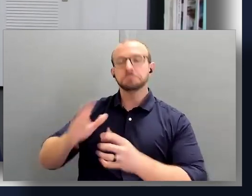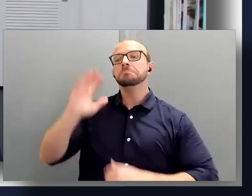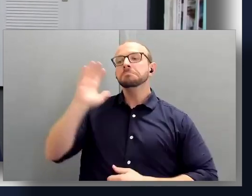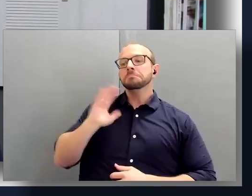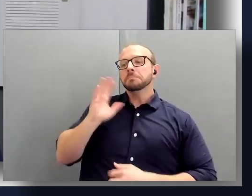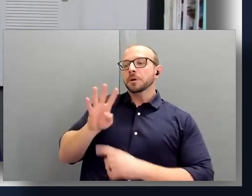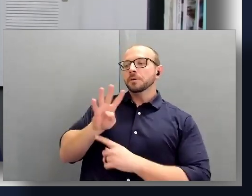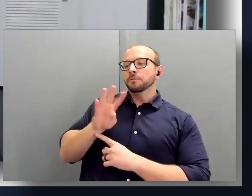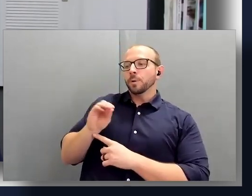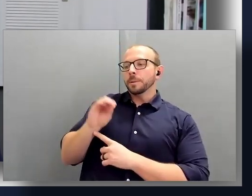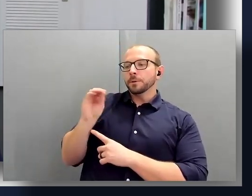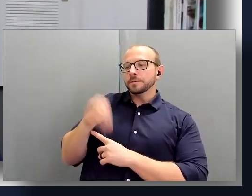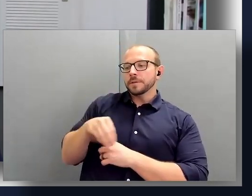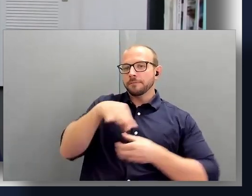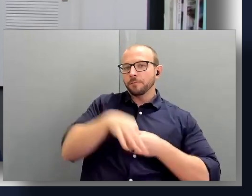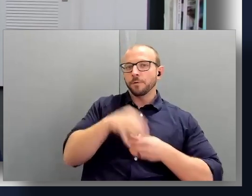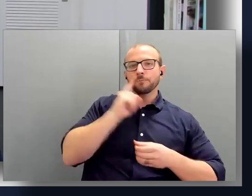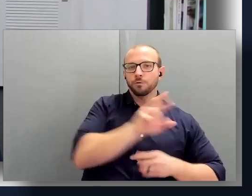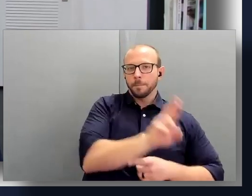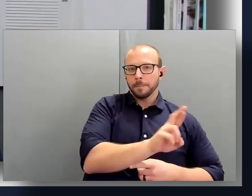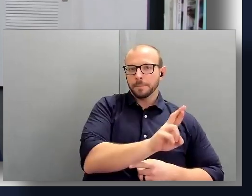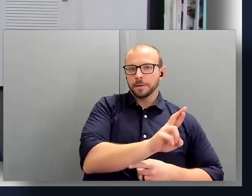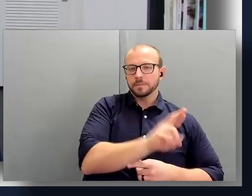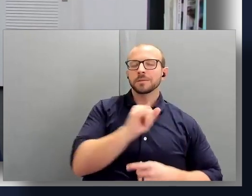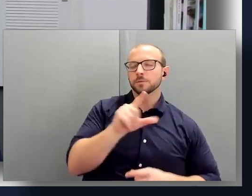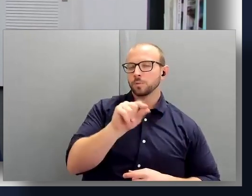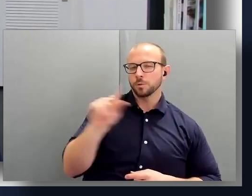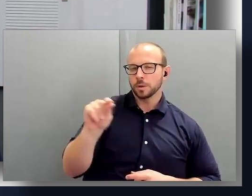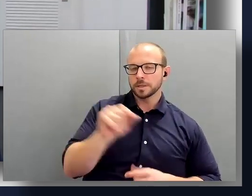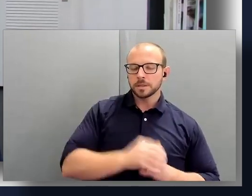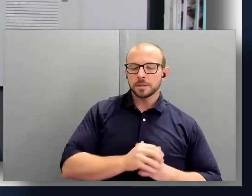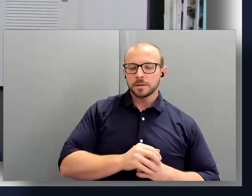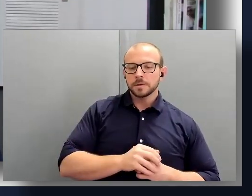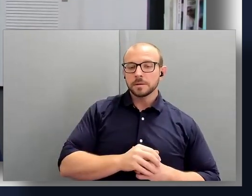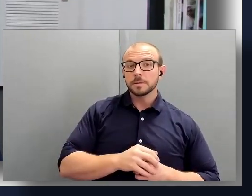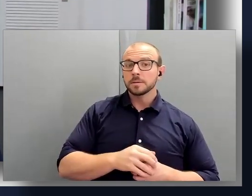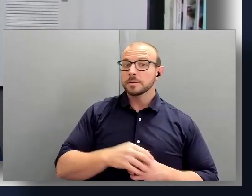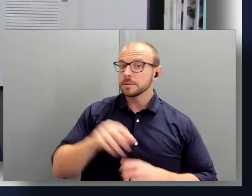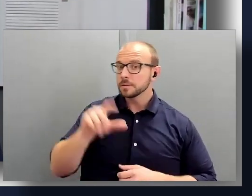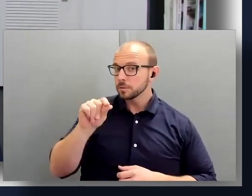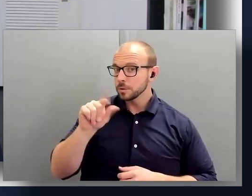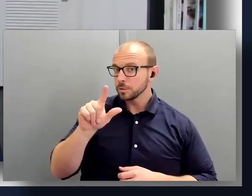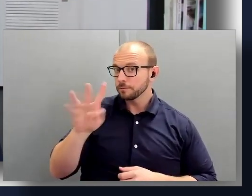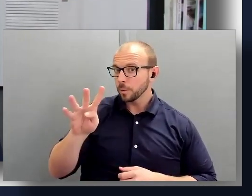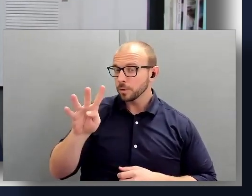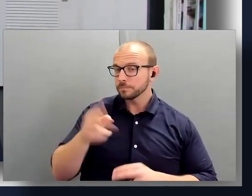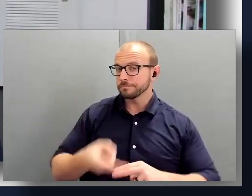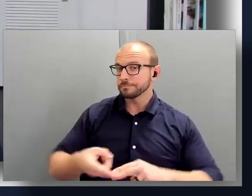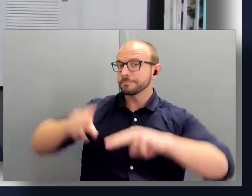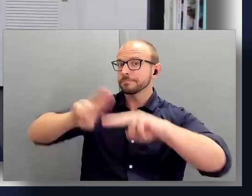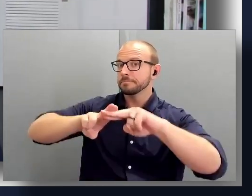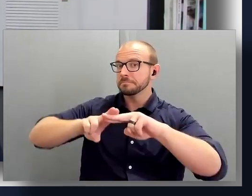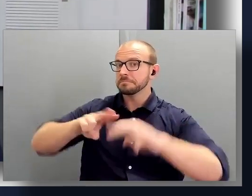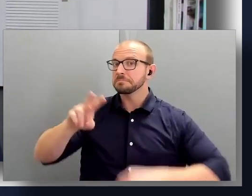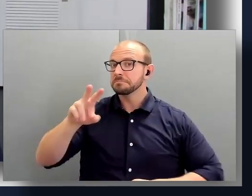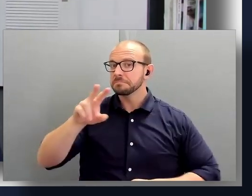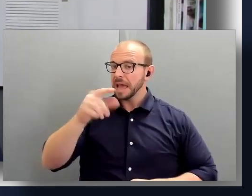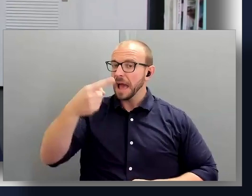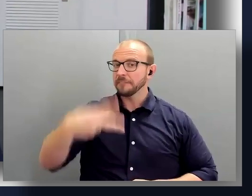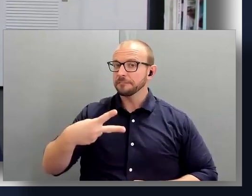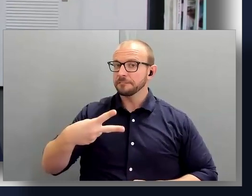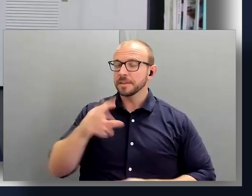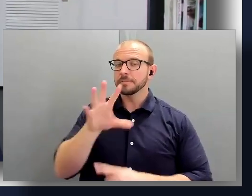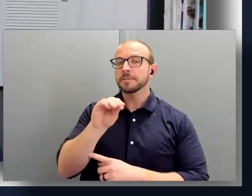that only about 40% of Latinos voted for the Republican Party, at least in the 2020 election. In 2024, it was